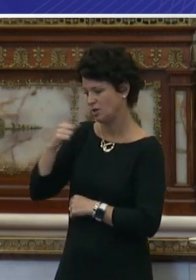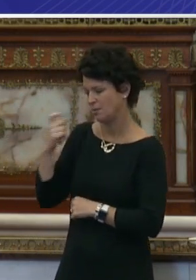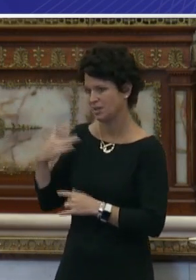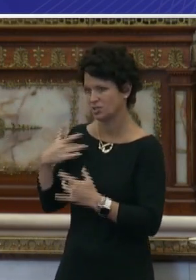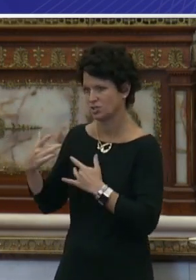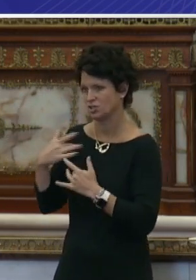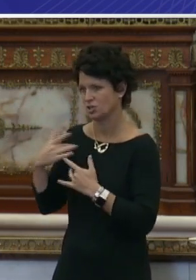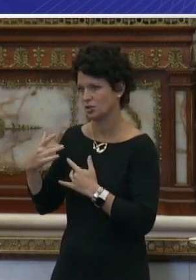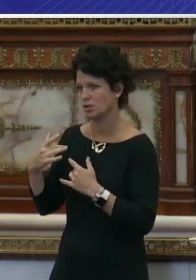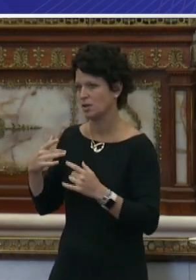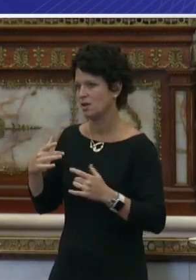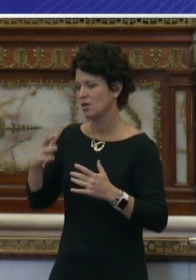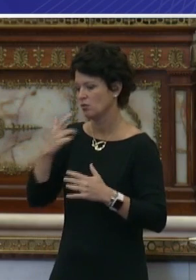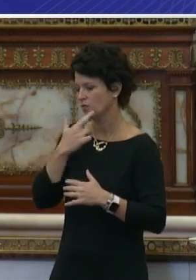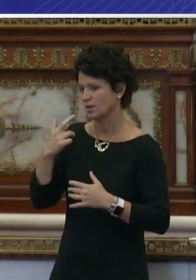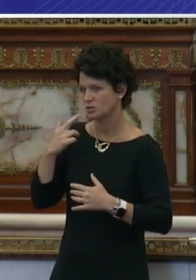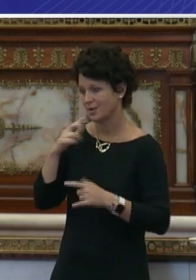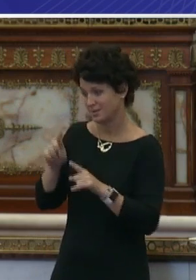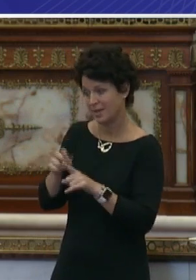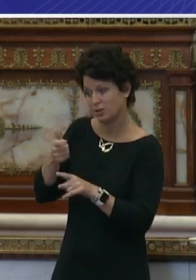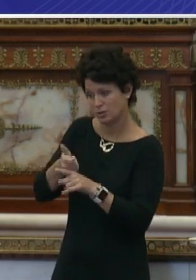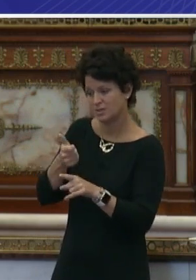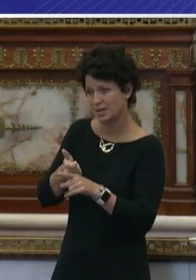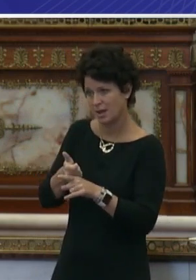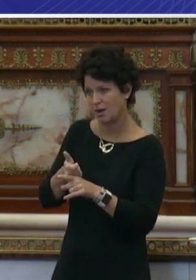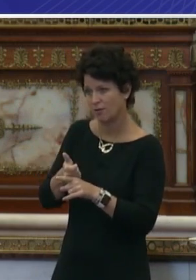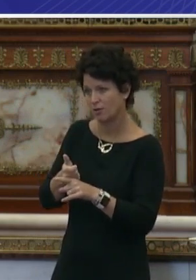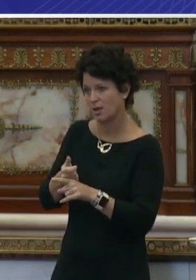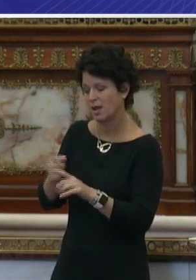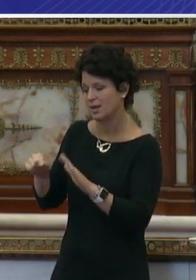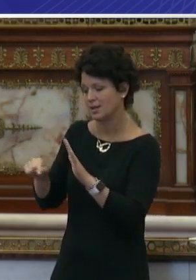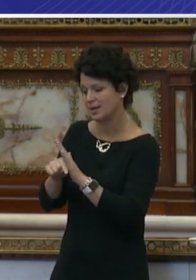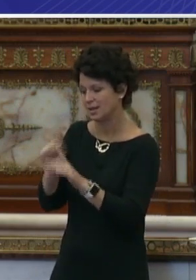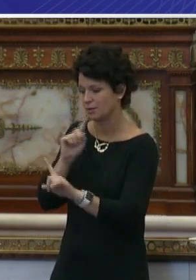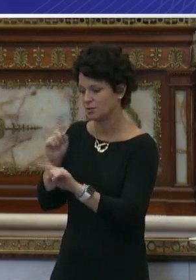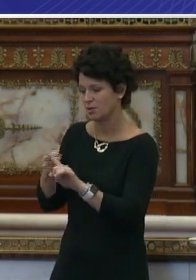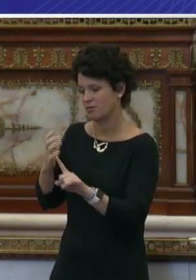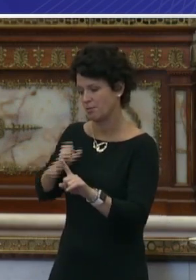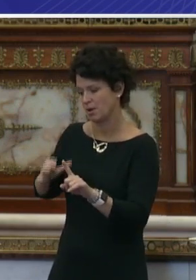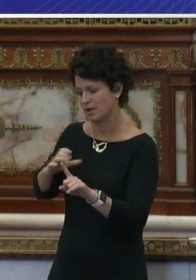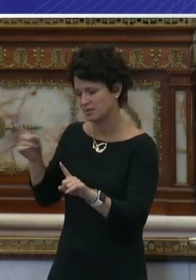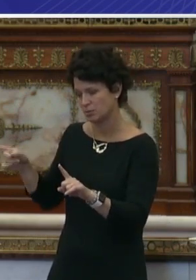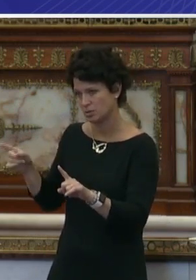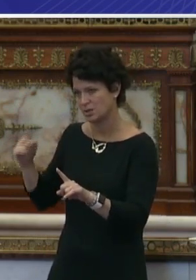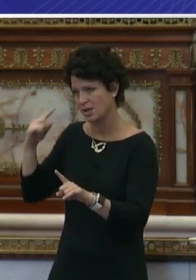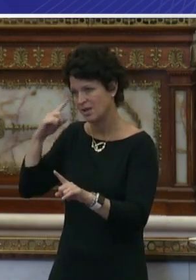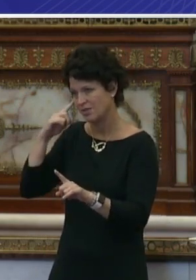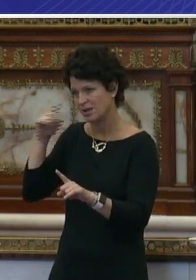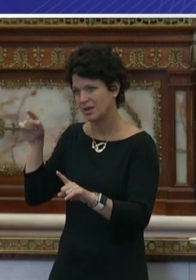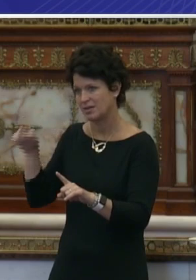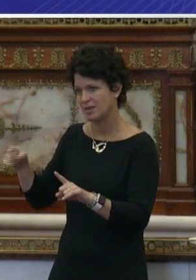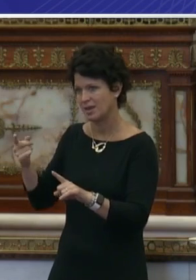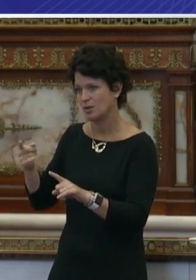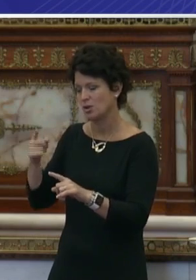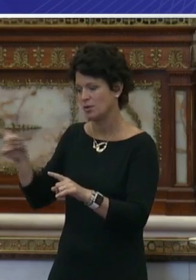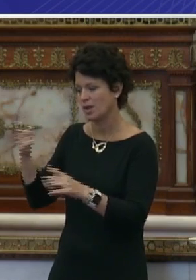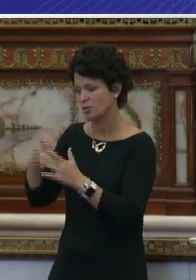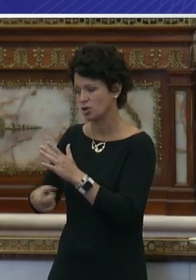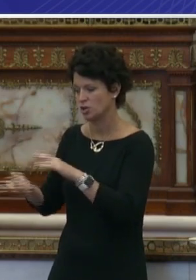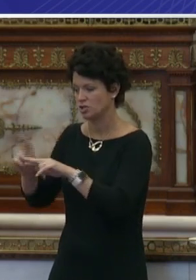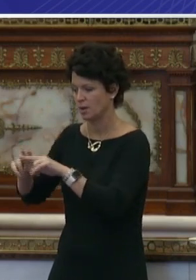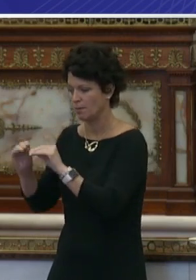that restaurants, maybe like yourself, were getting negative responses from their customers, thinking that they were actually charging higher